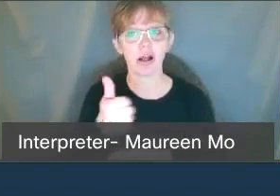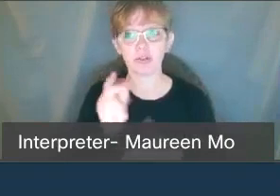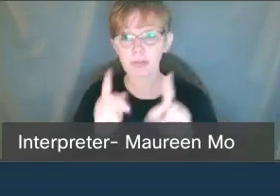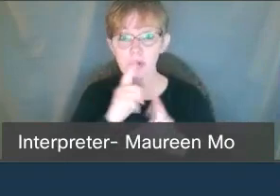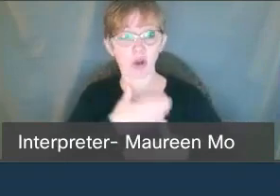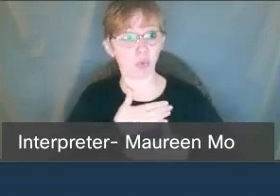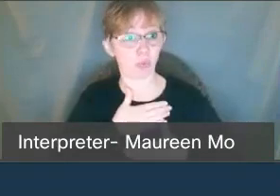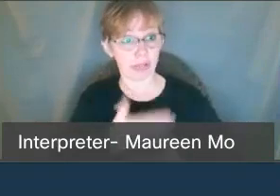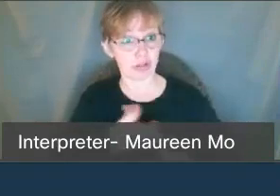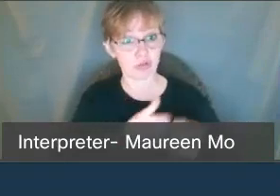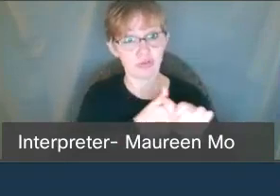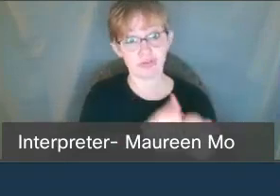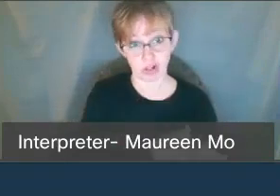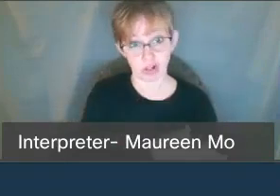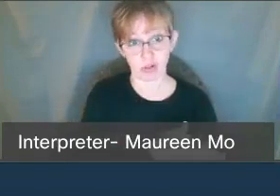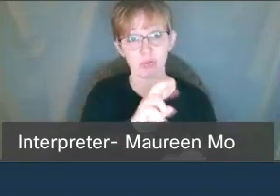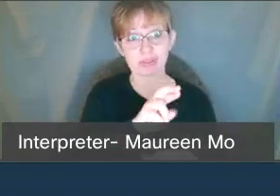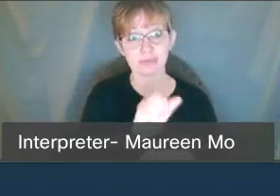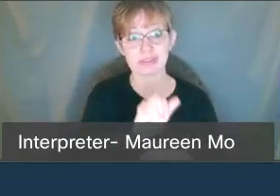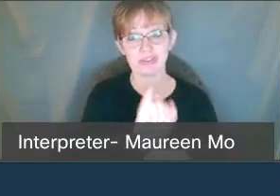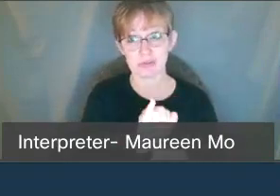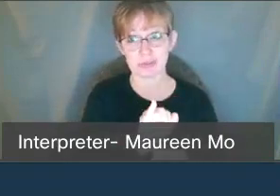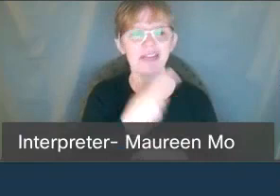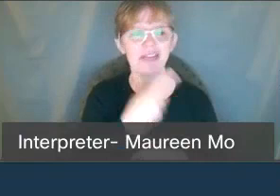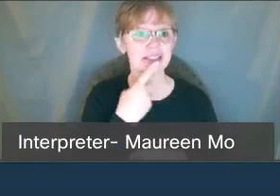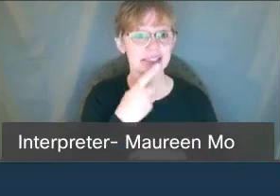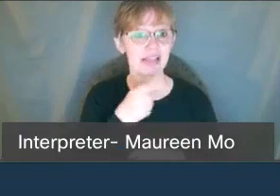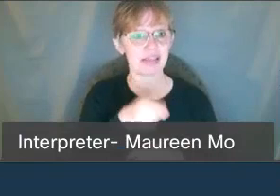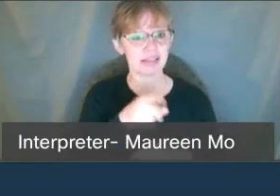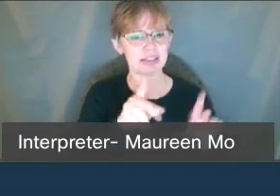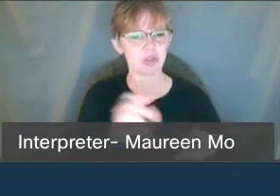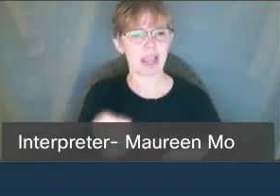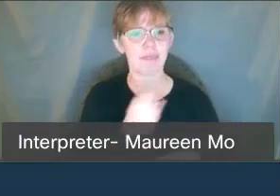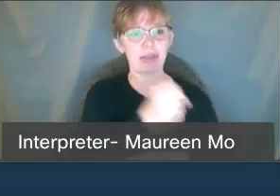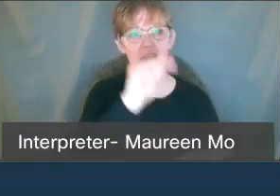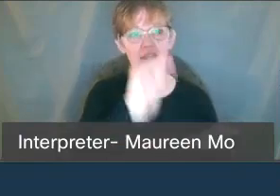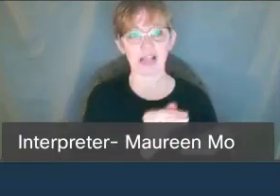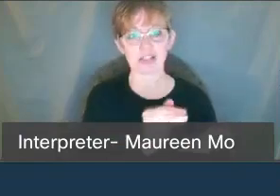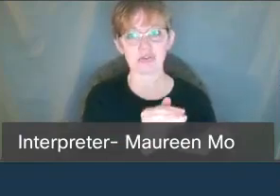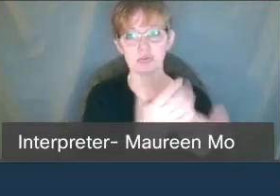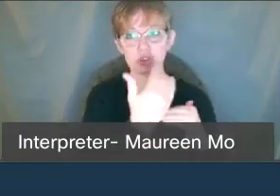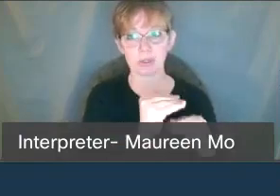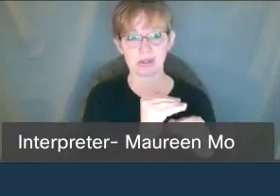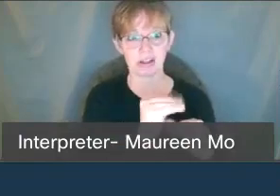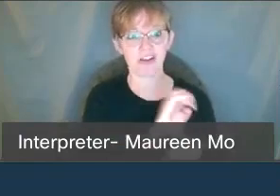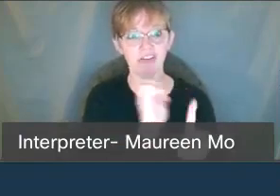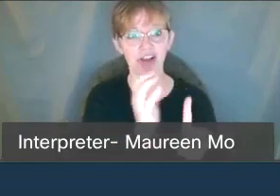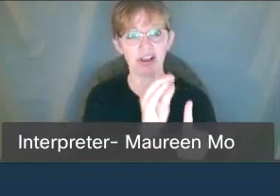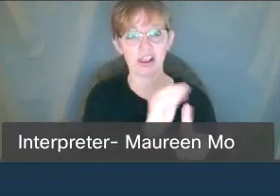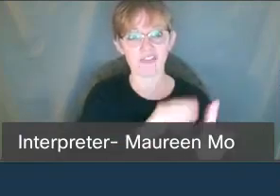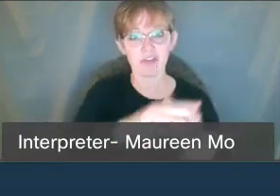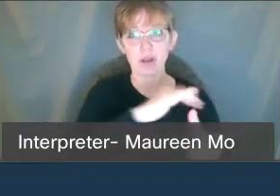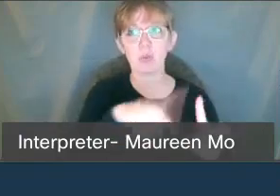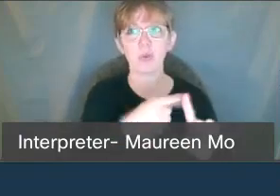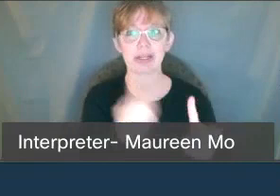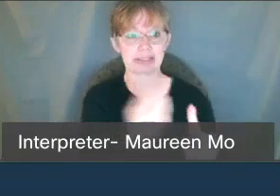of risk assessment instruments that say this individual could go into a less restrictive environment when it's a person, somebody who is